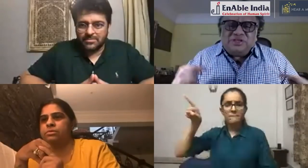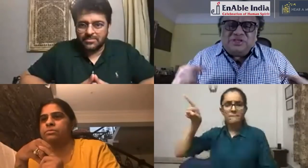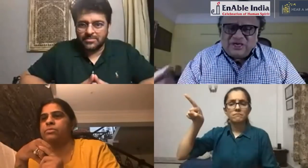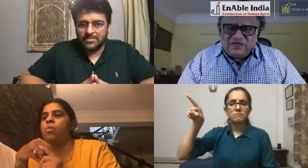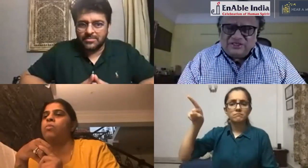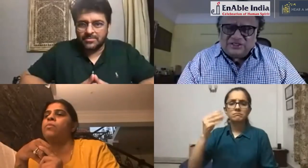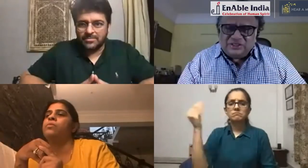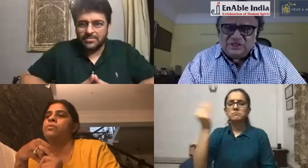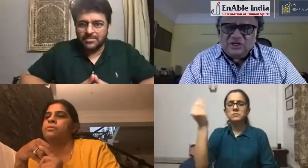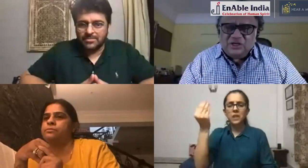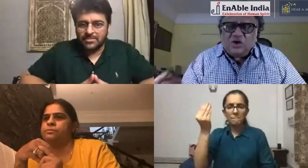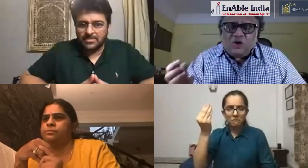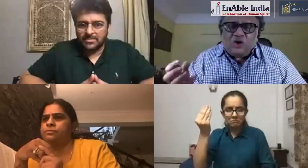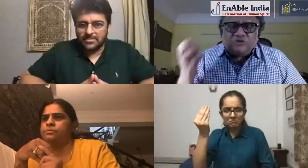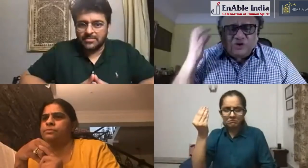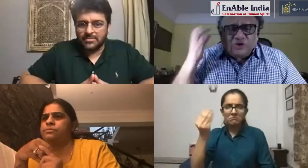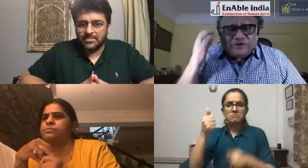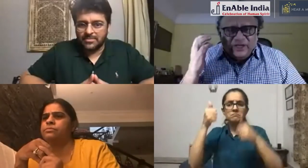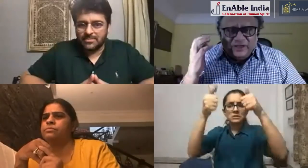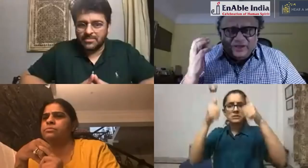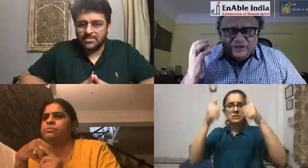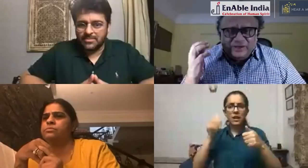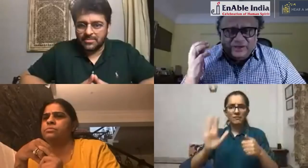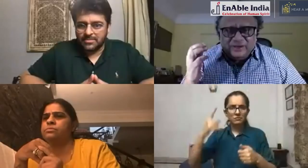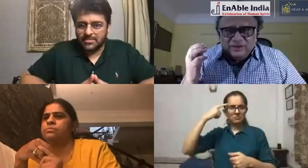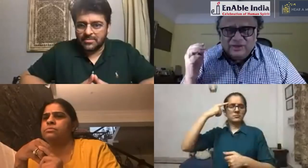some results of clotting